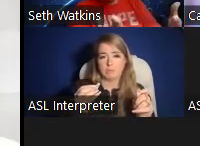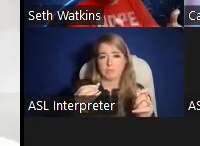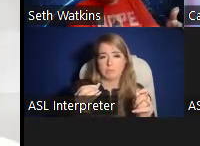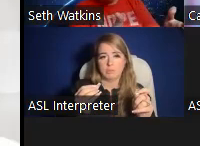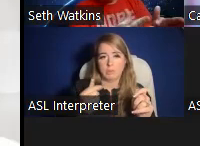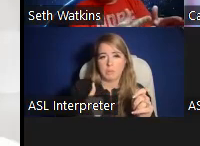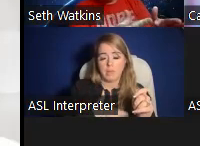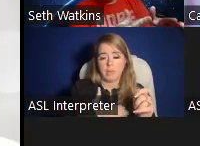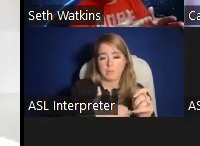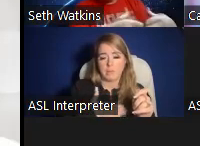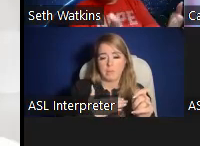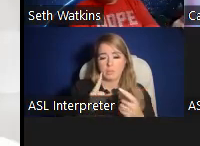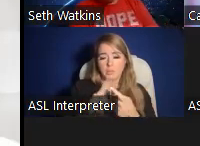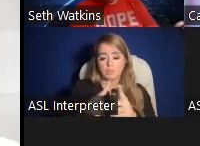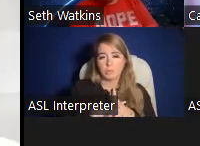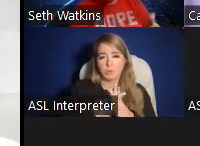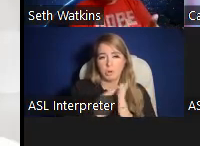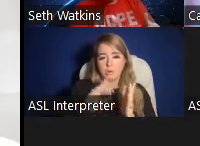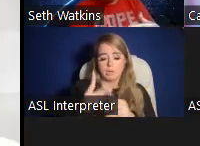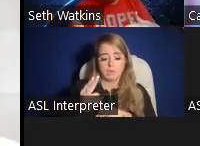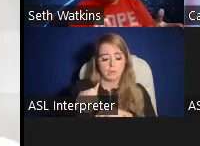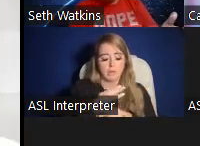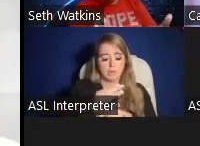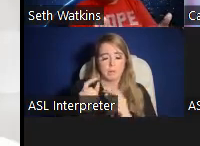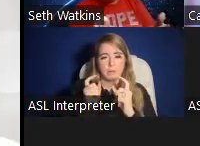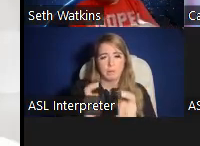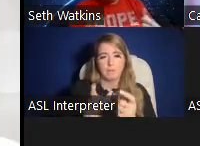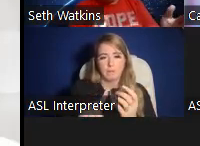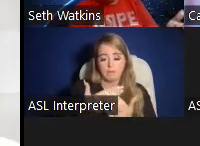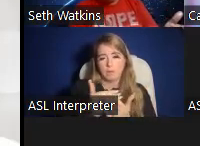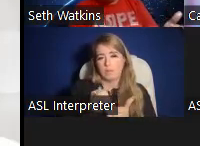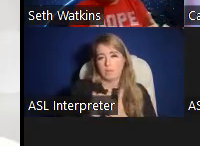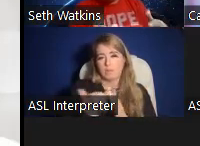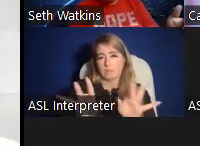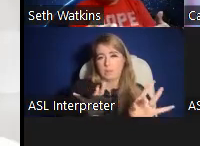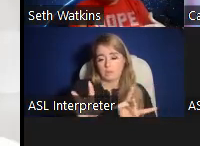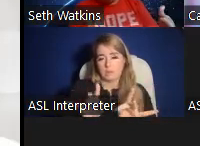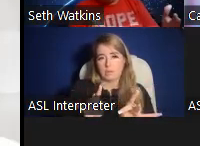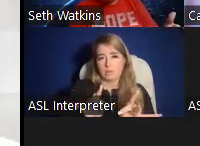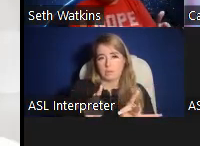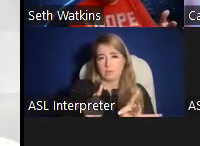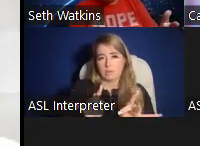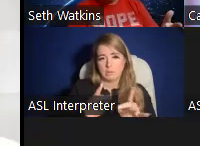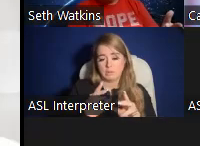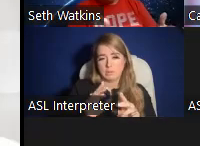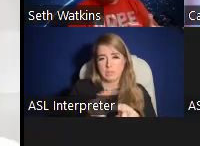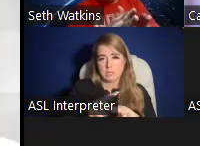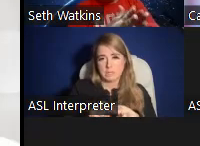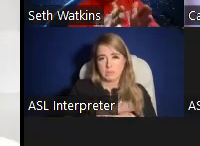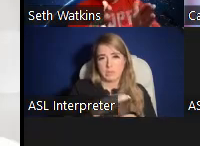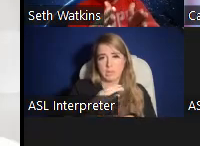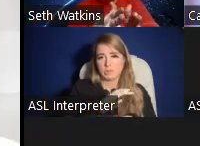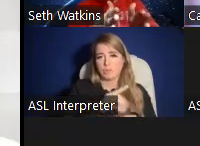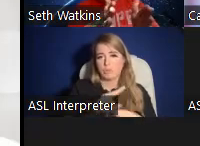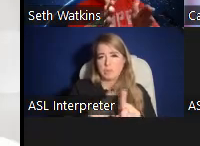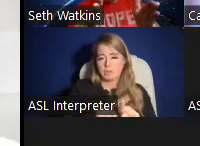happy to like start the BHA and like give us all selected, you know, seats on the council and whatnot. And so I just